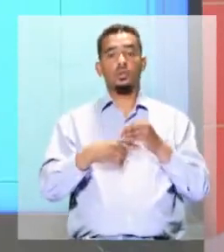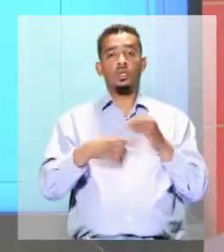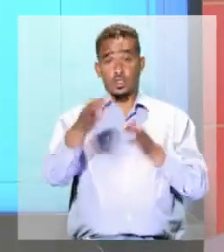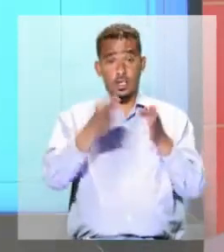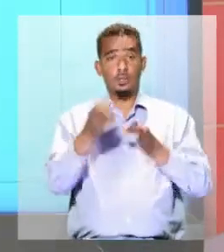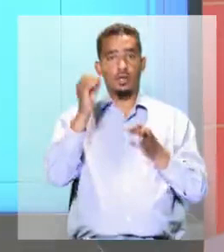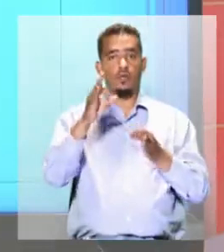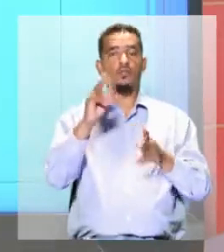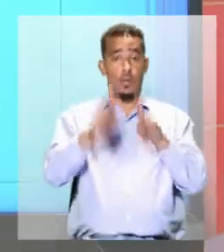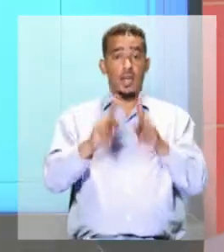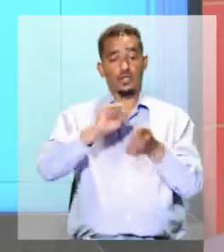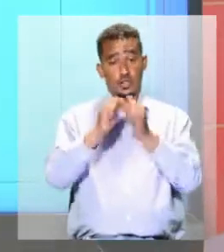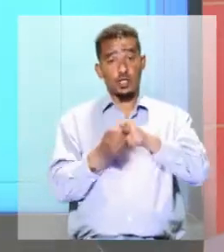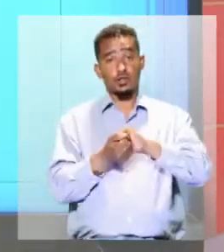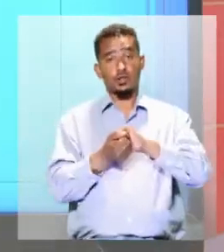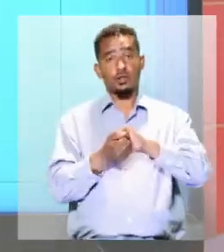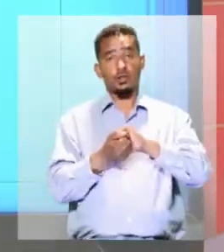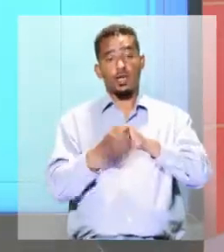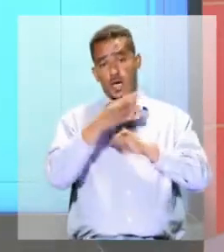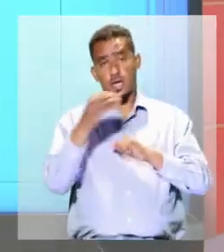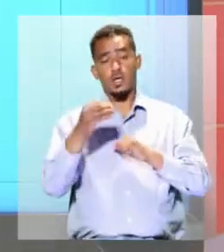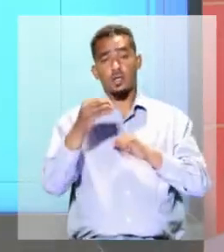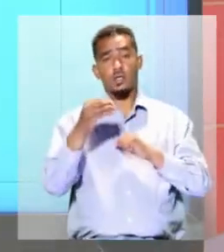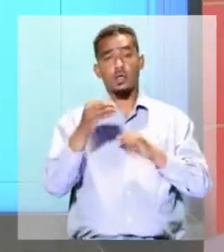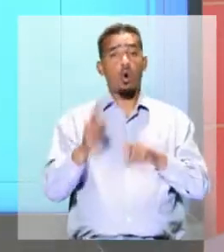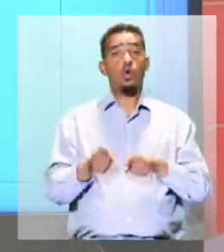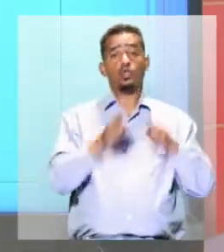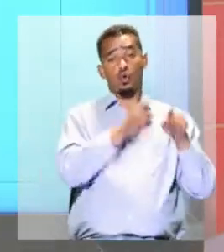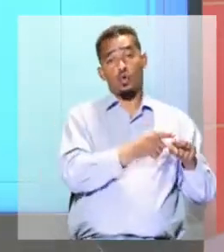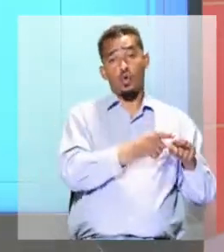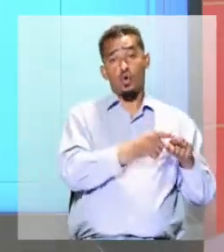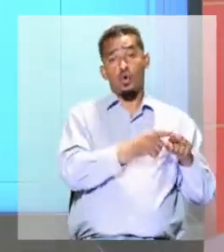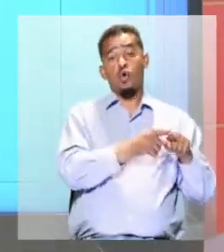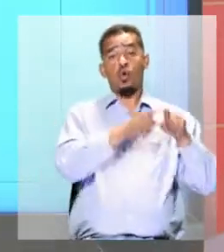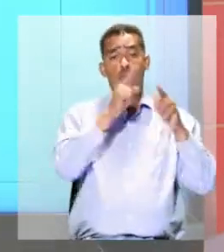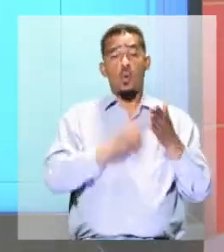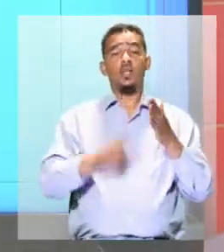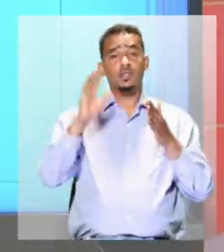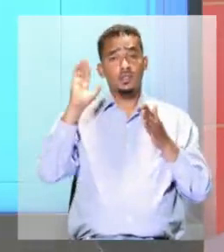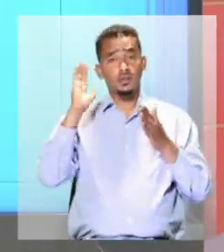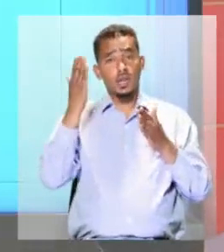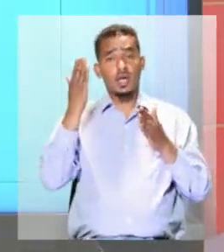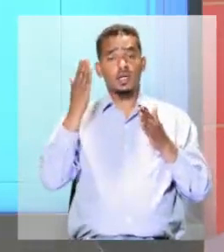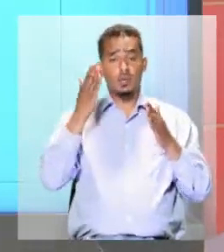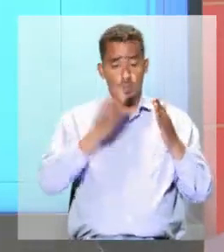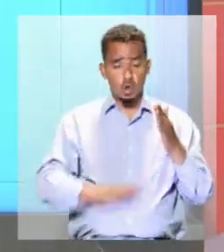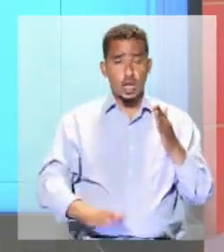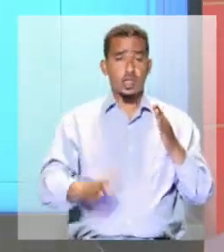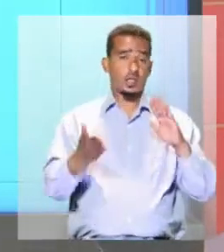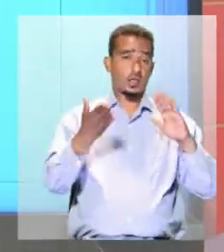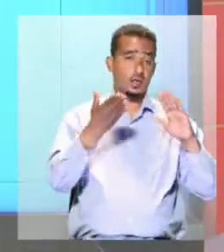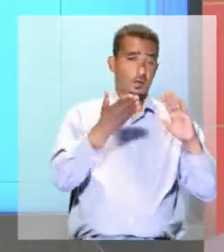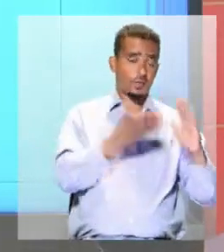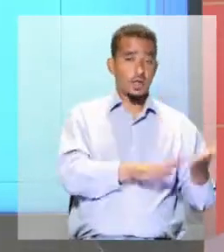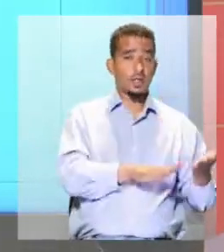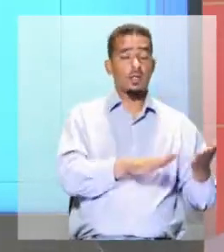of population change, and also about what seems like the mortality, fertility, and the